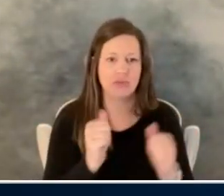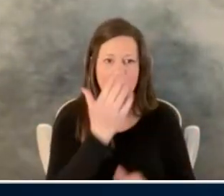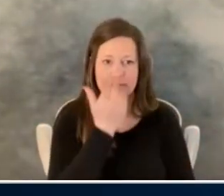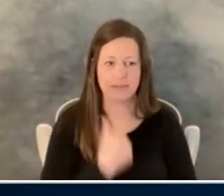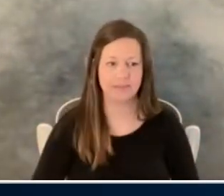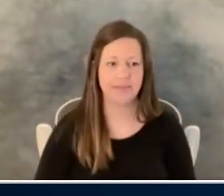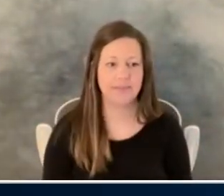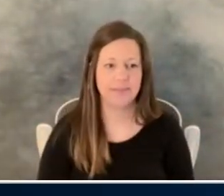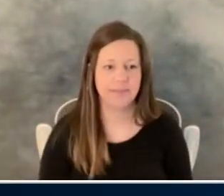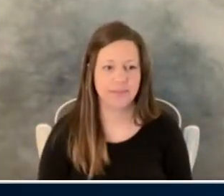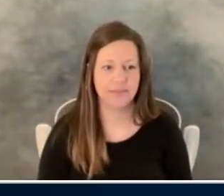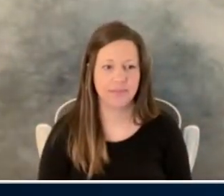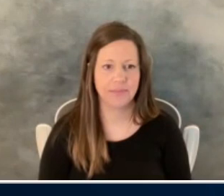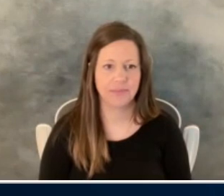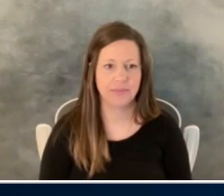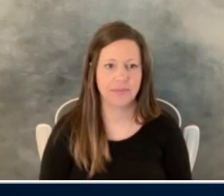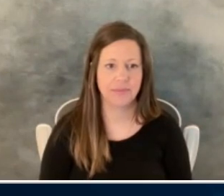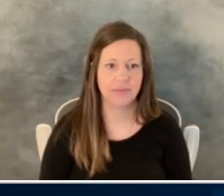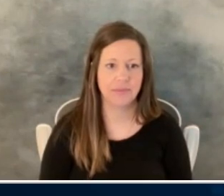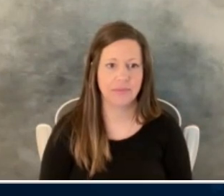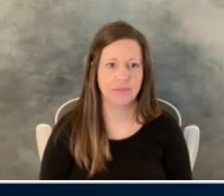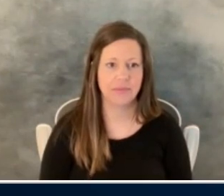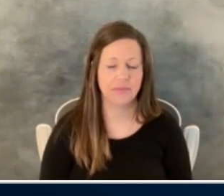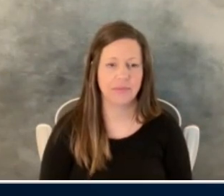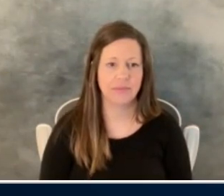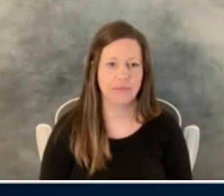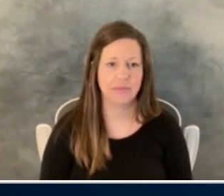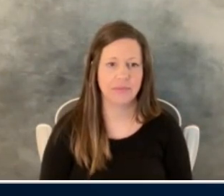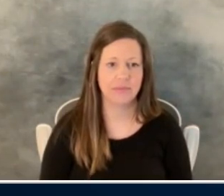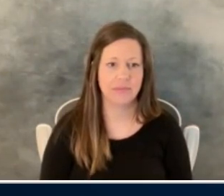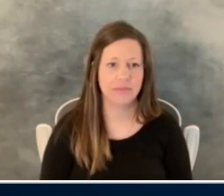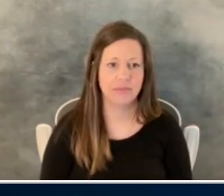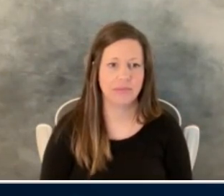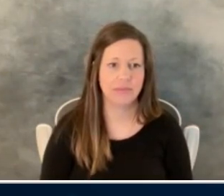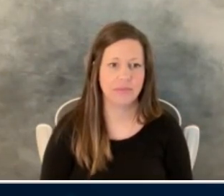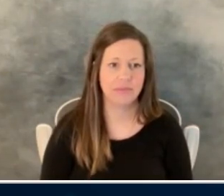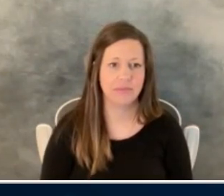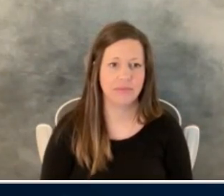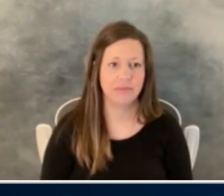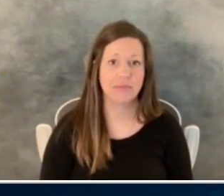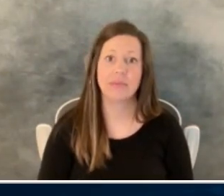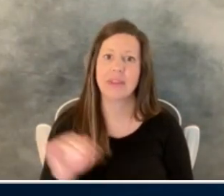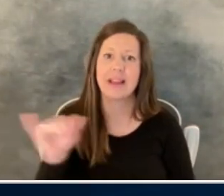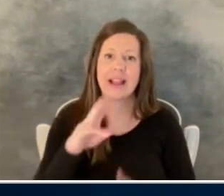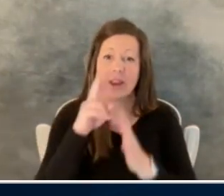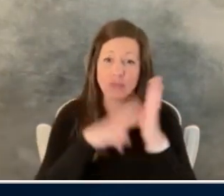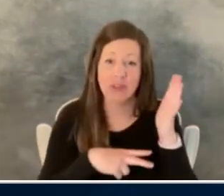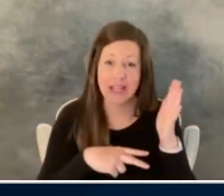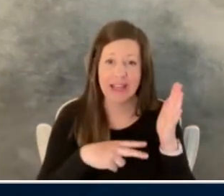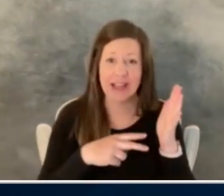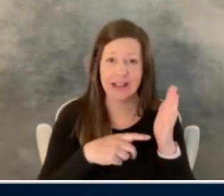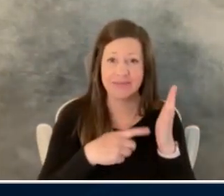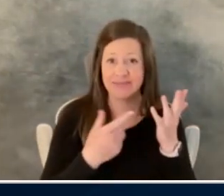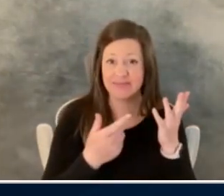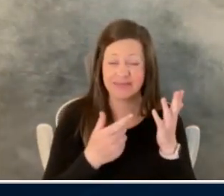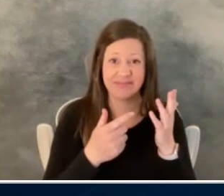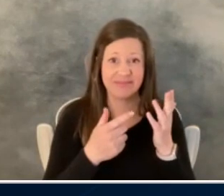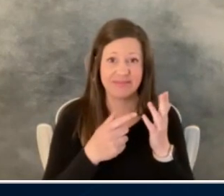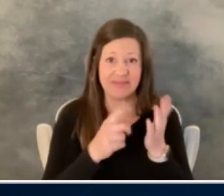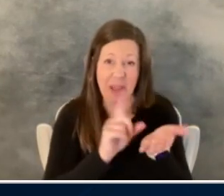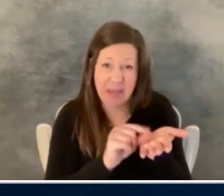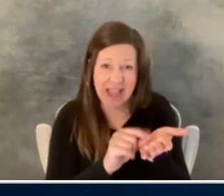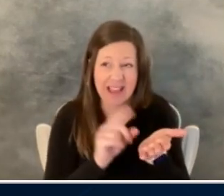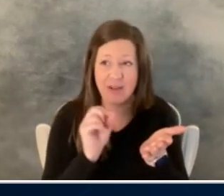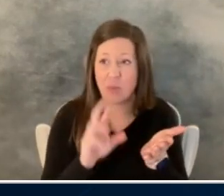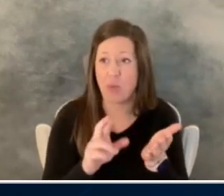Would that be the same for reading magazines or a disturbing book or something of that nature? Or is there something about the scrolling